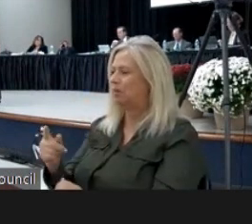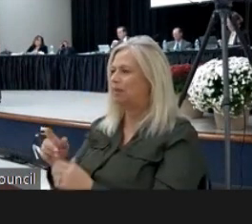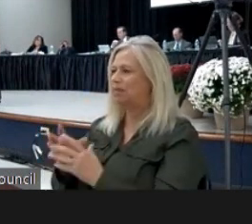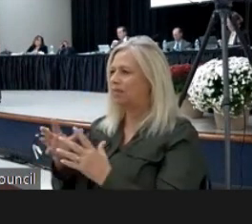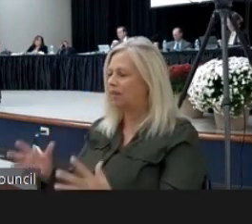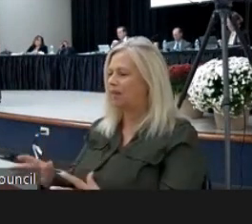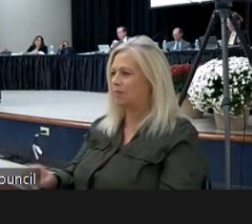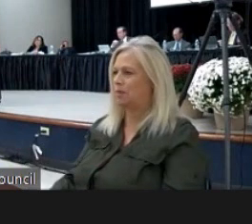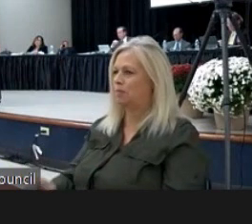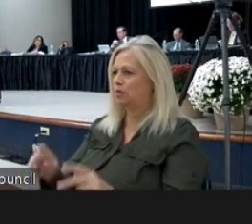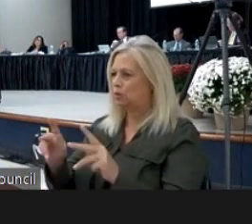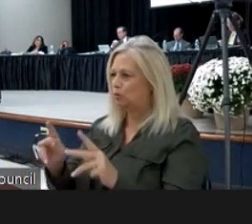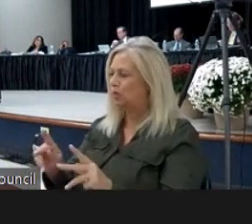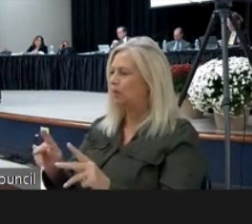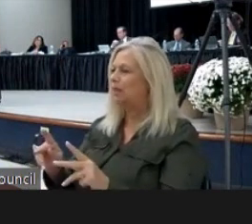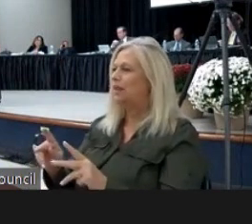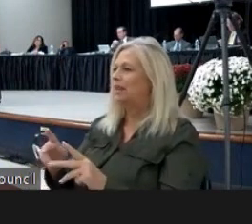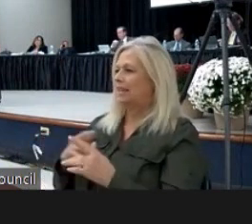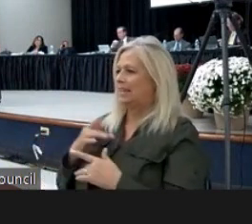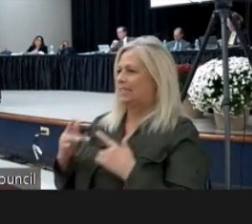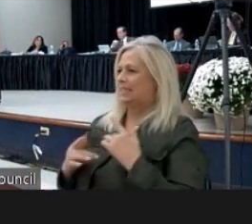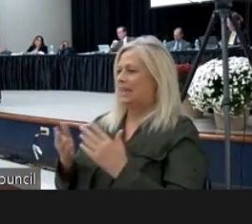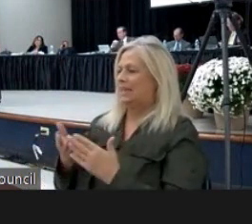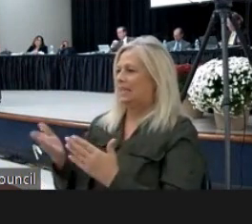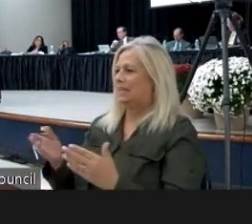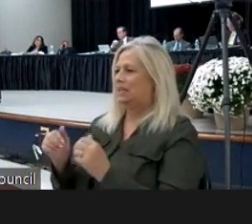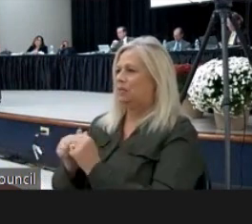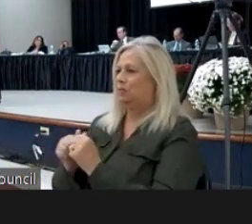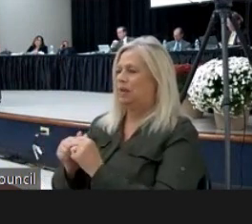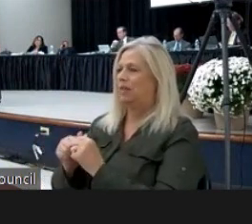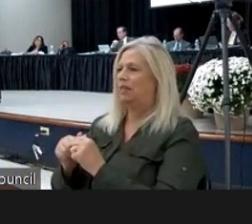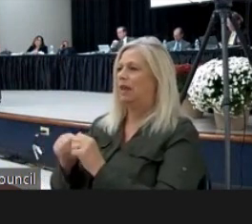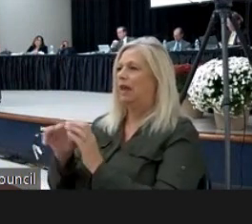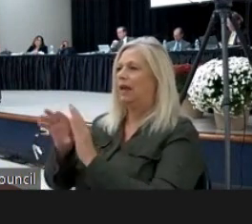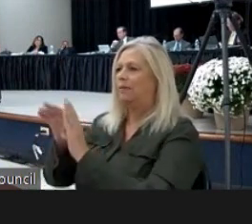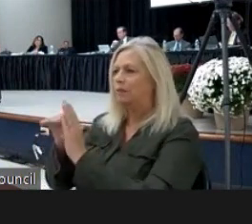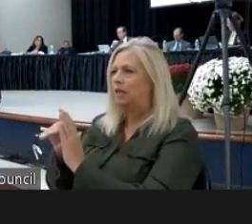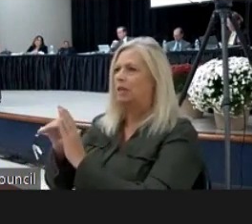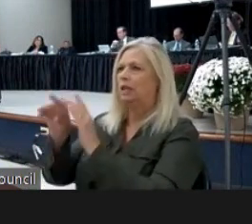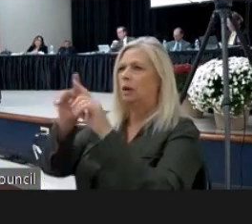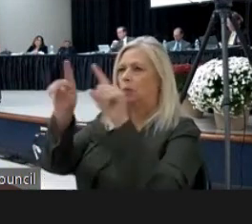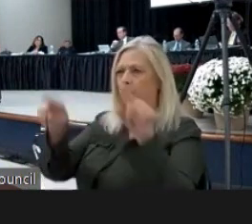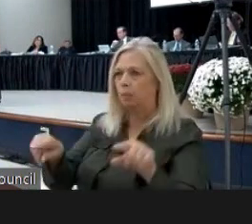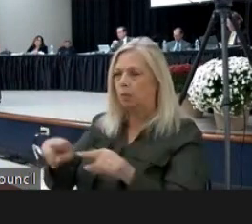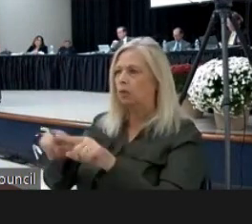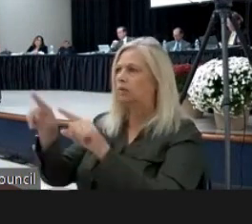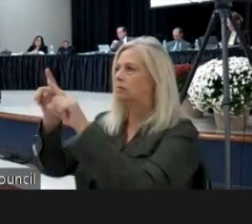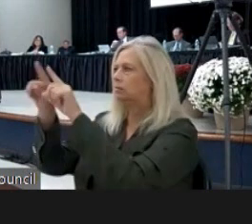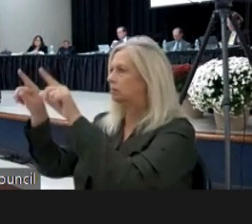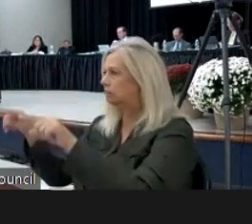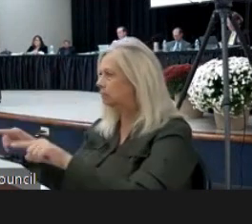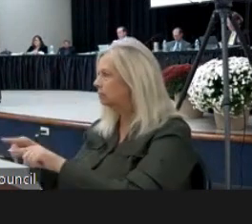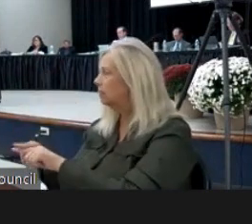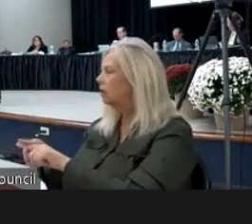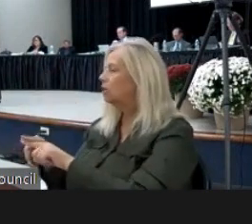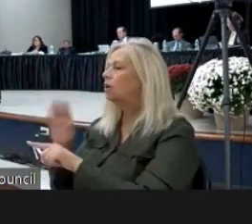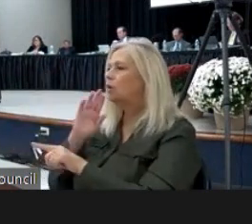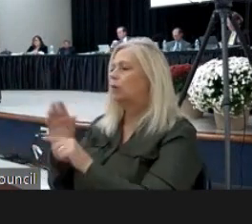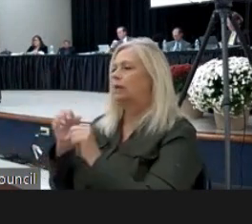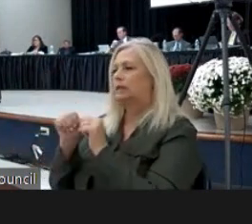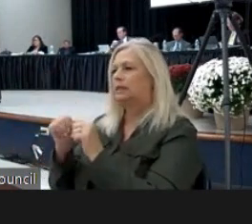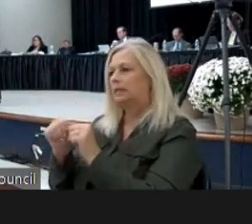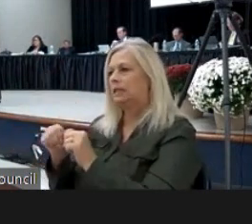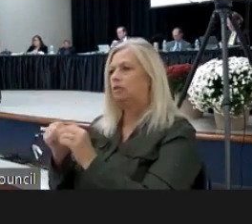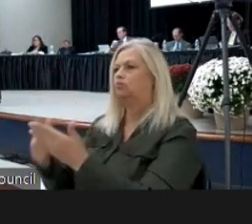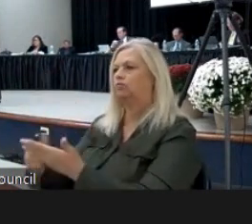really special, exciting things with video boards and other things on the side. And we continue to have those discussions. We're trying to